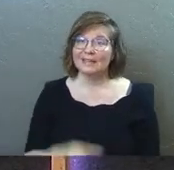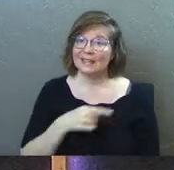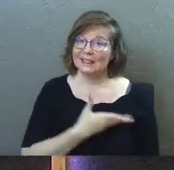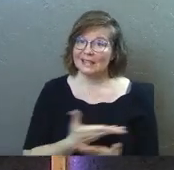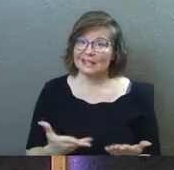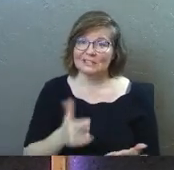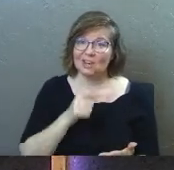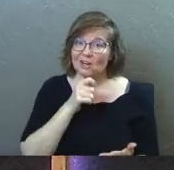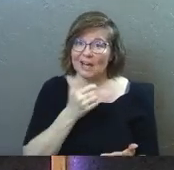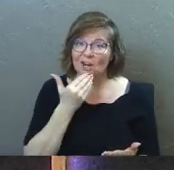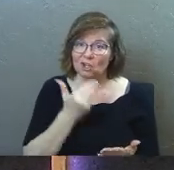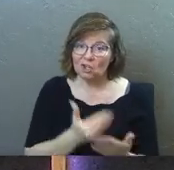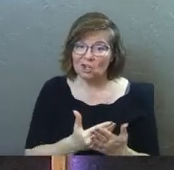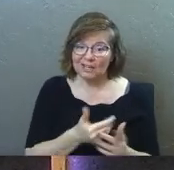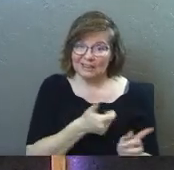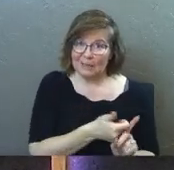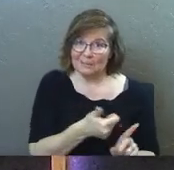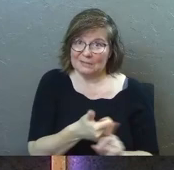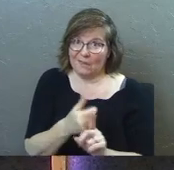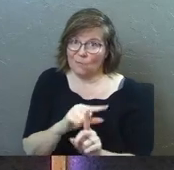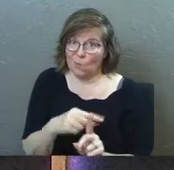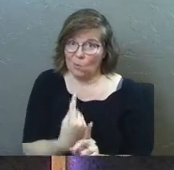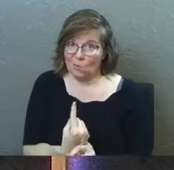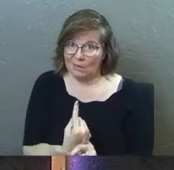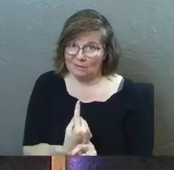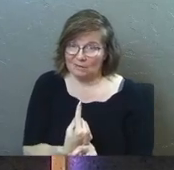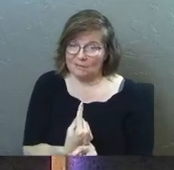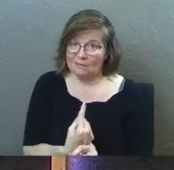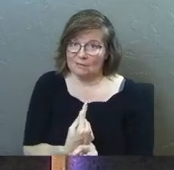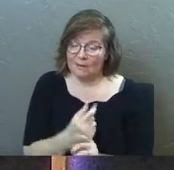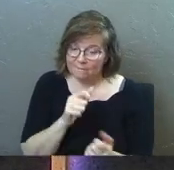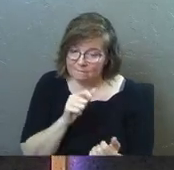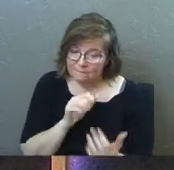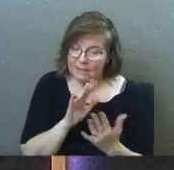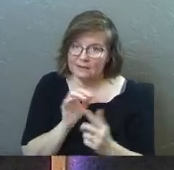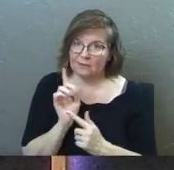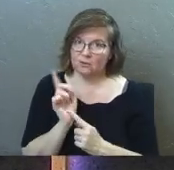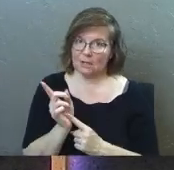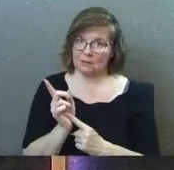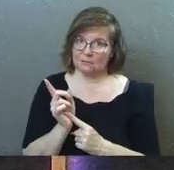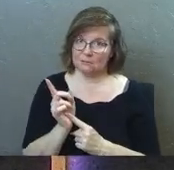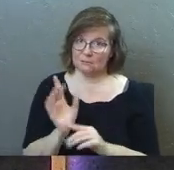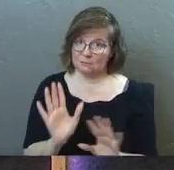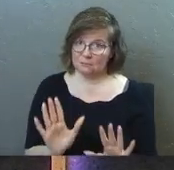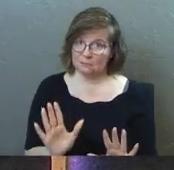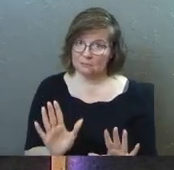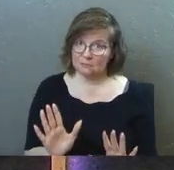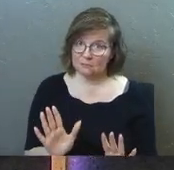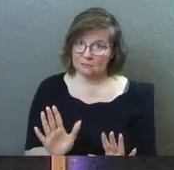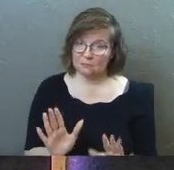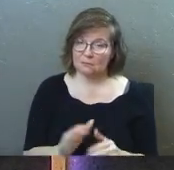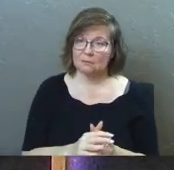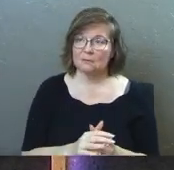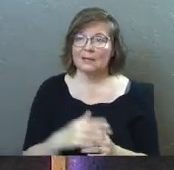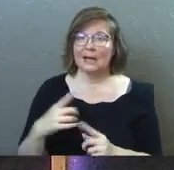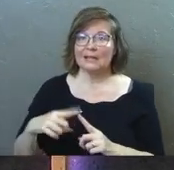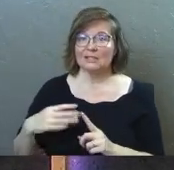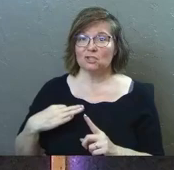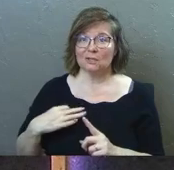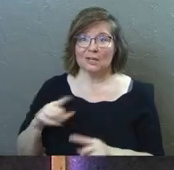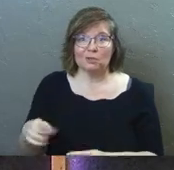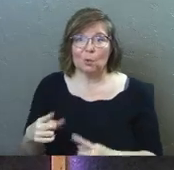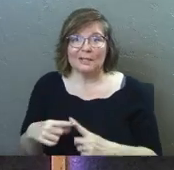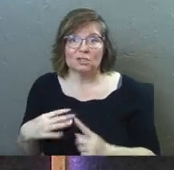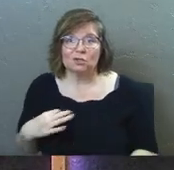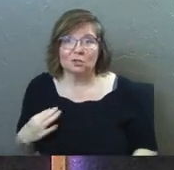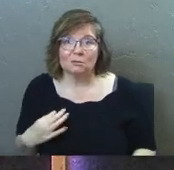These things are not good in and of themselves. Face that for just a second. A t-shirt's just a